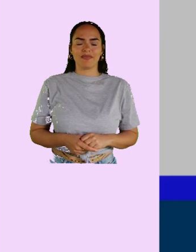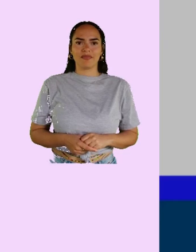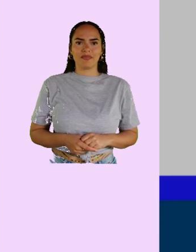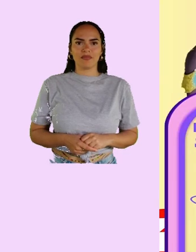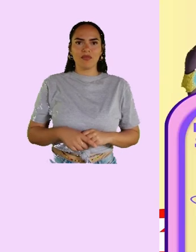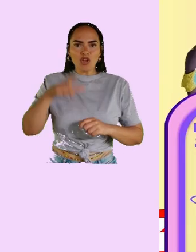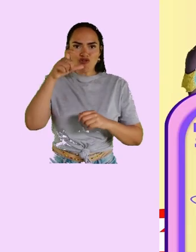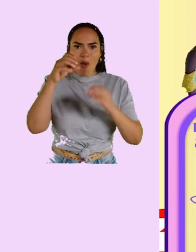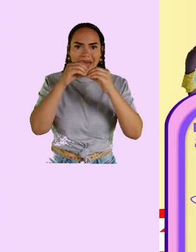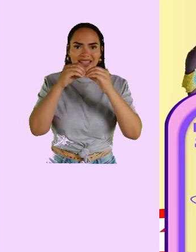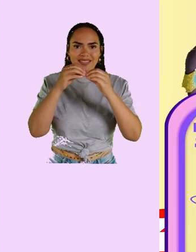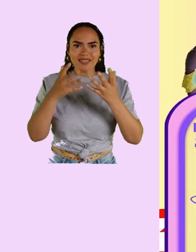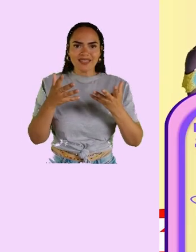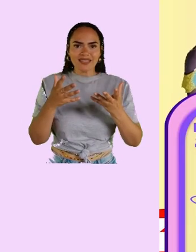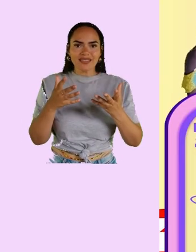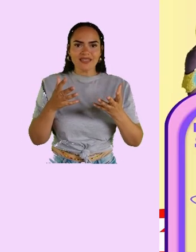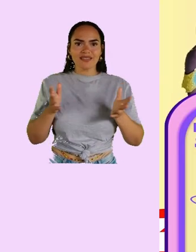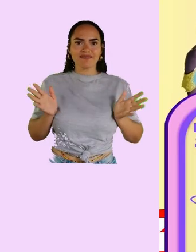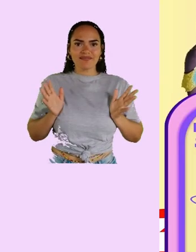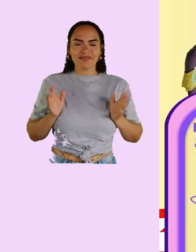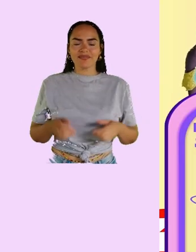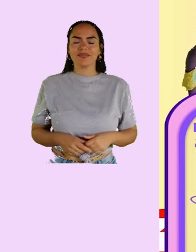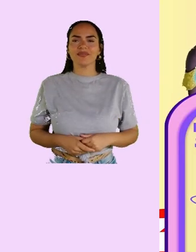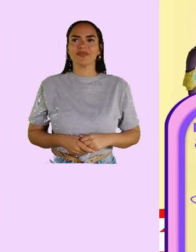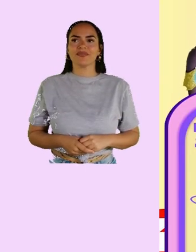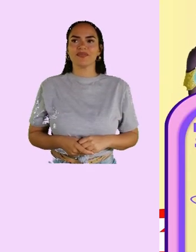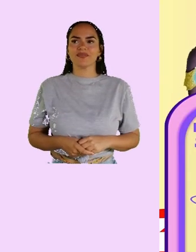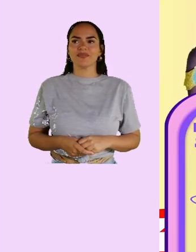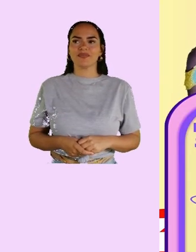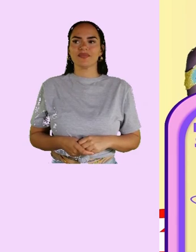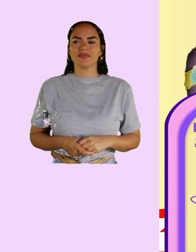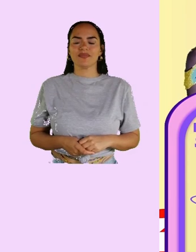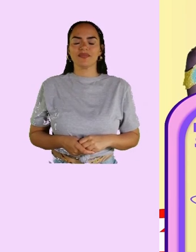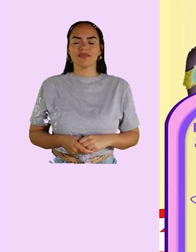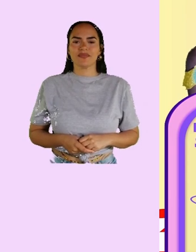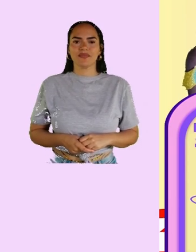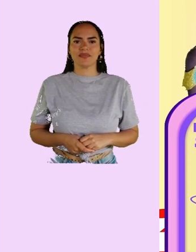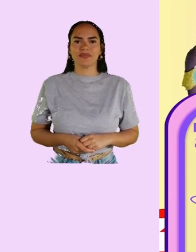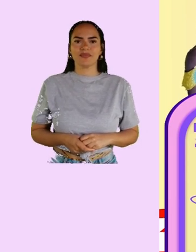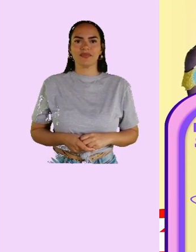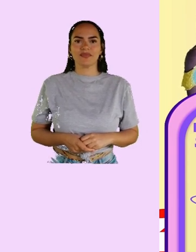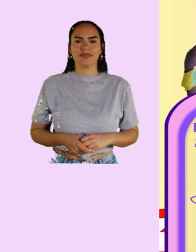Himbo Samiir? Crobat. No, the Samirs we polled definitely did not admit to that.